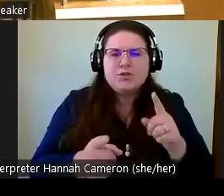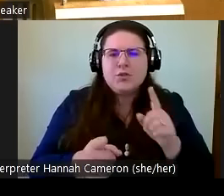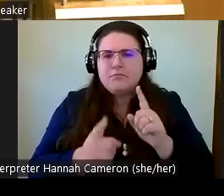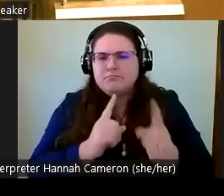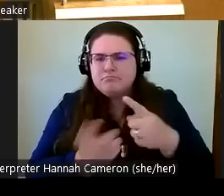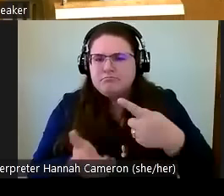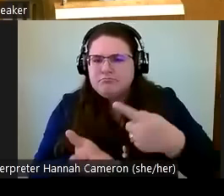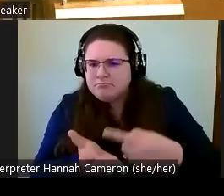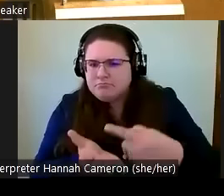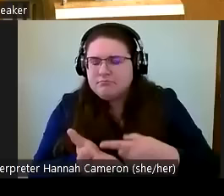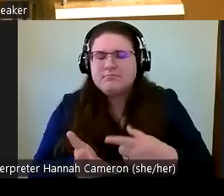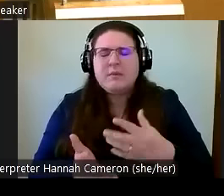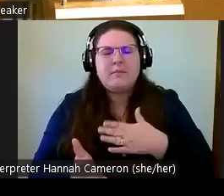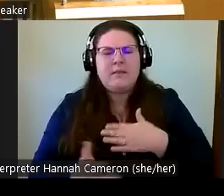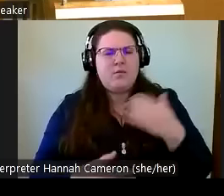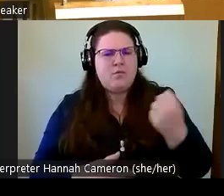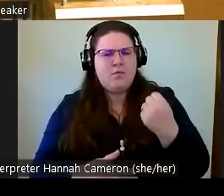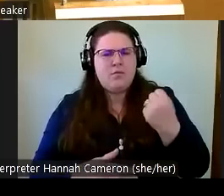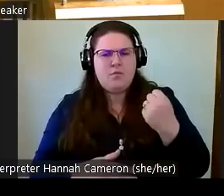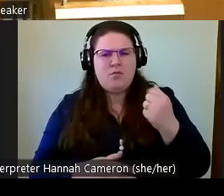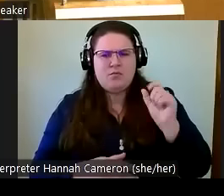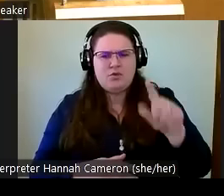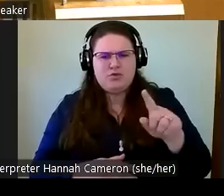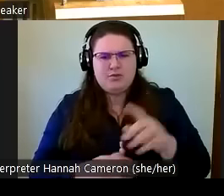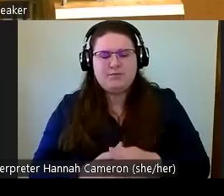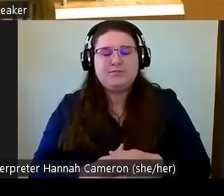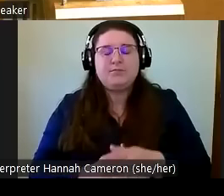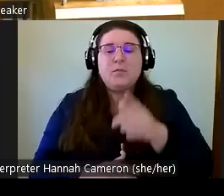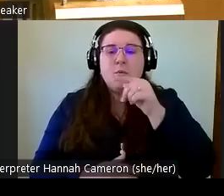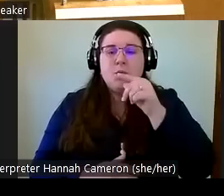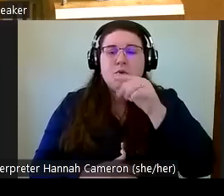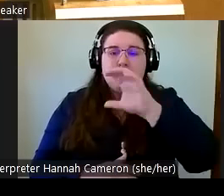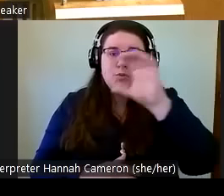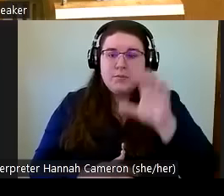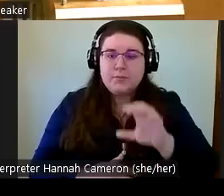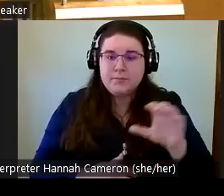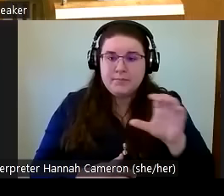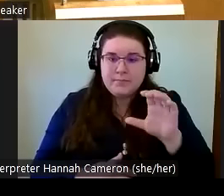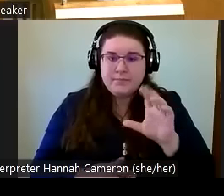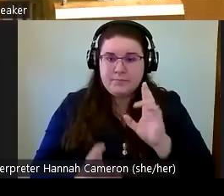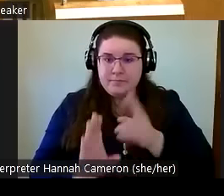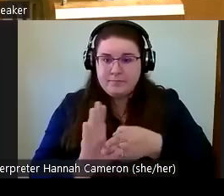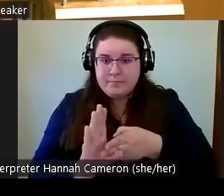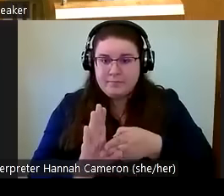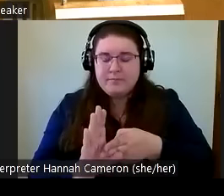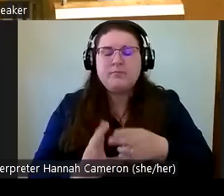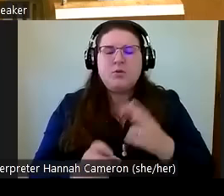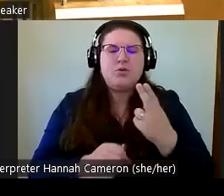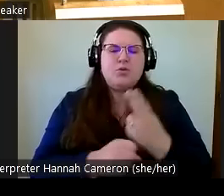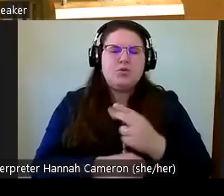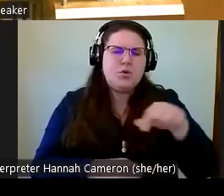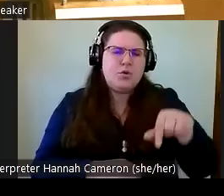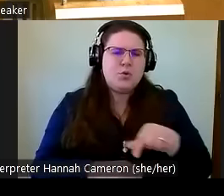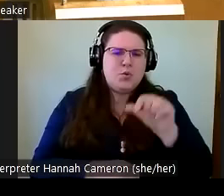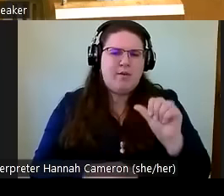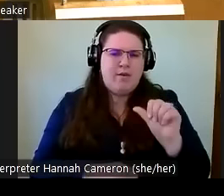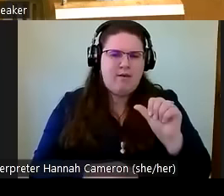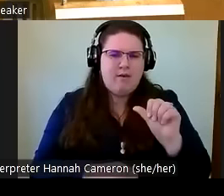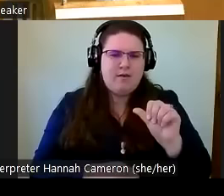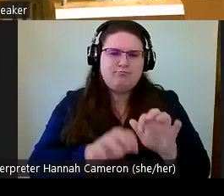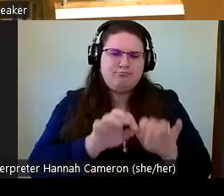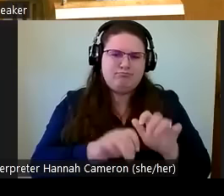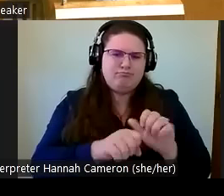the end. For those of you who are attending on Zoom, please do use the Q&A function to let us know what's on your mind